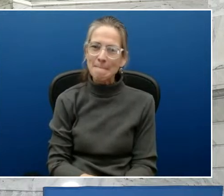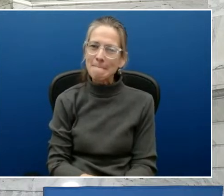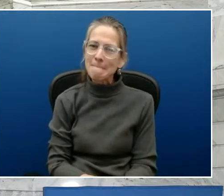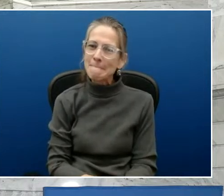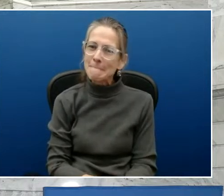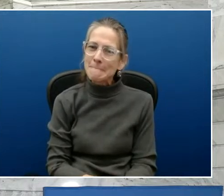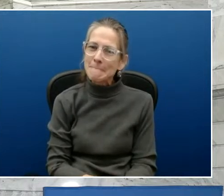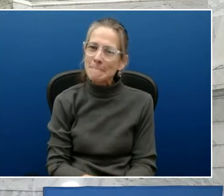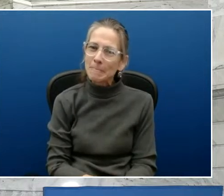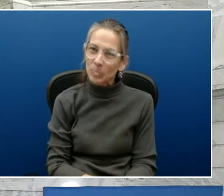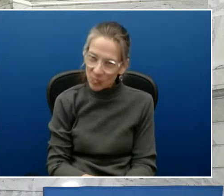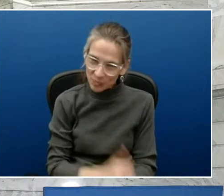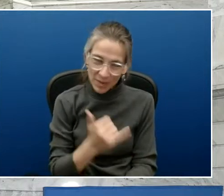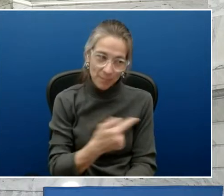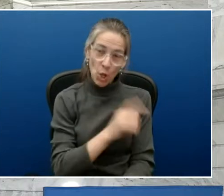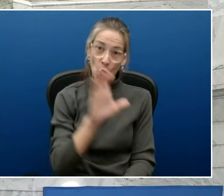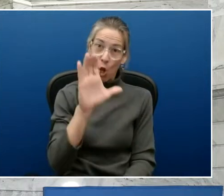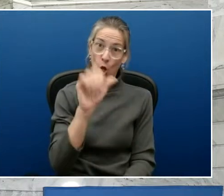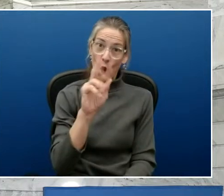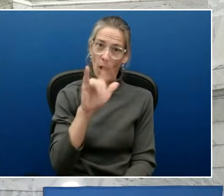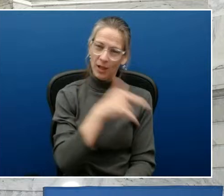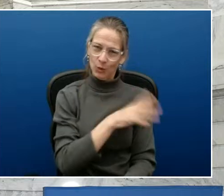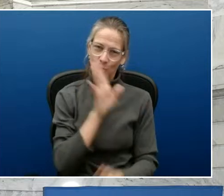I know Carly's going to say some words.